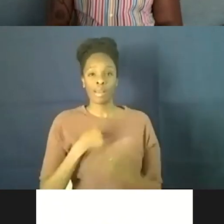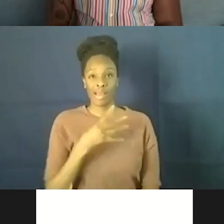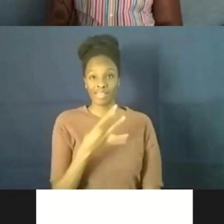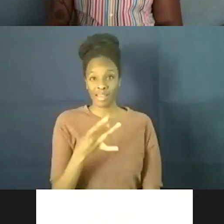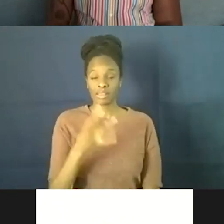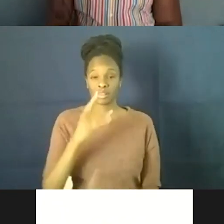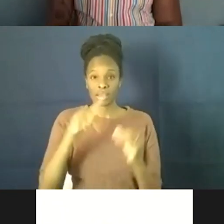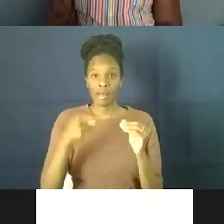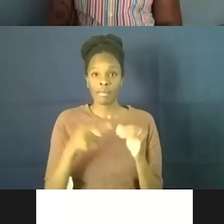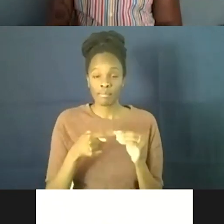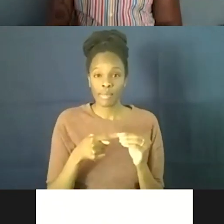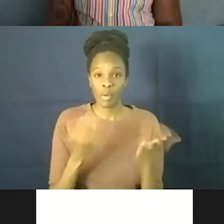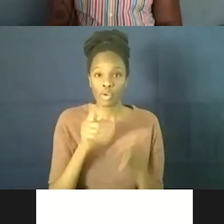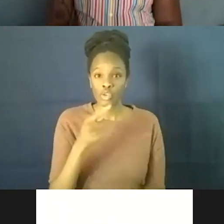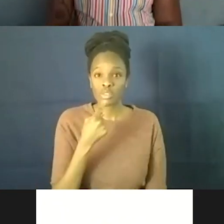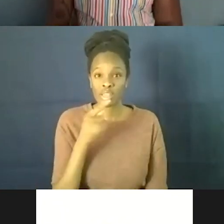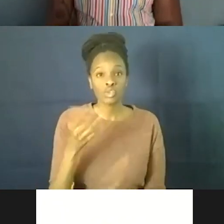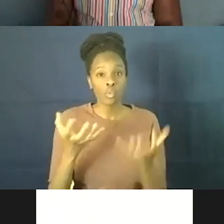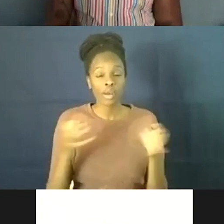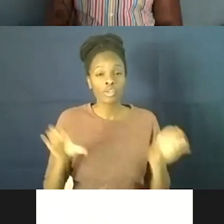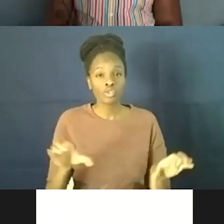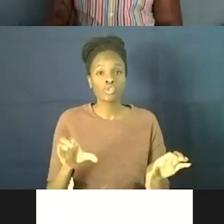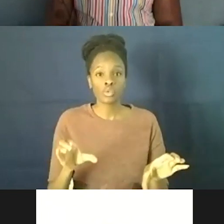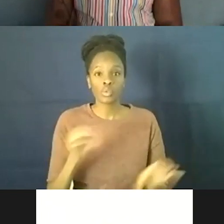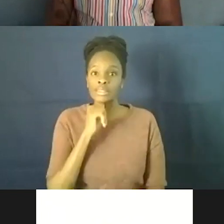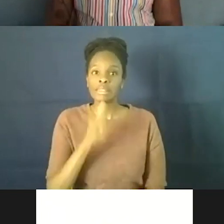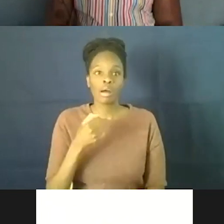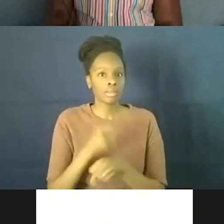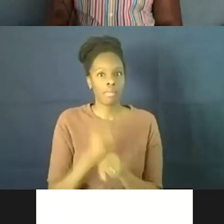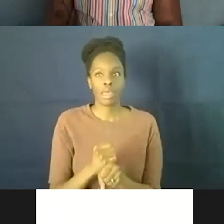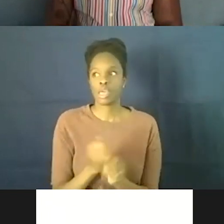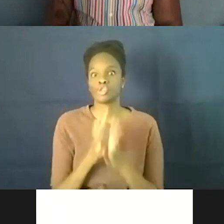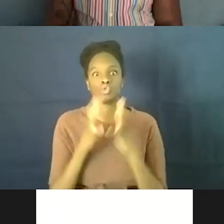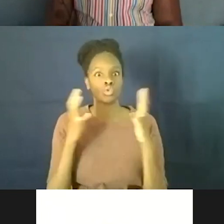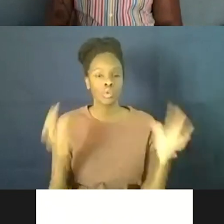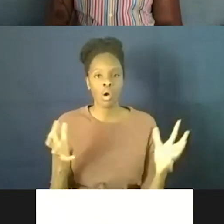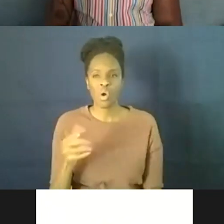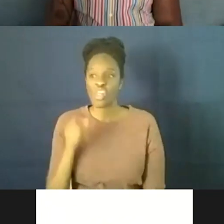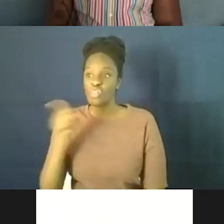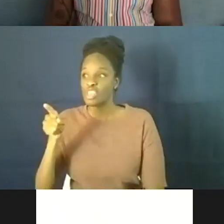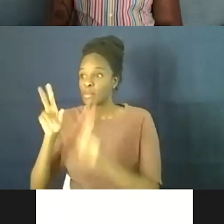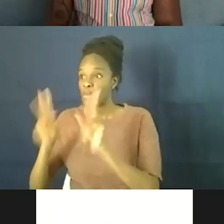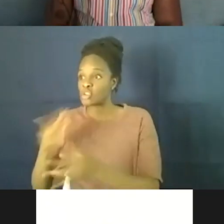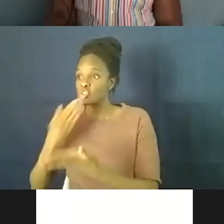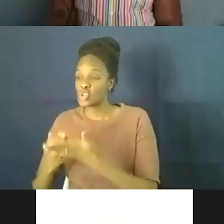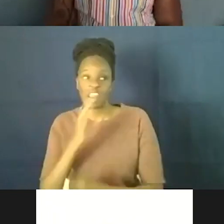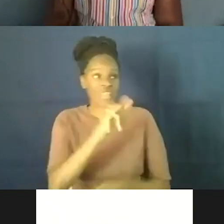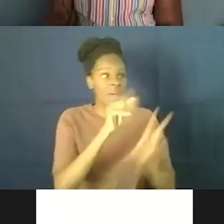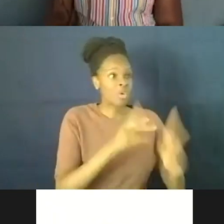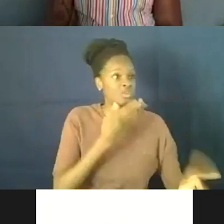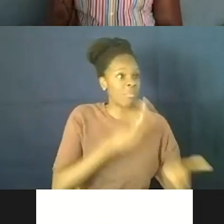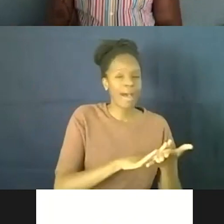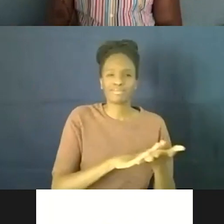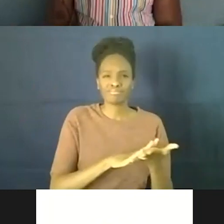about what you said you wanted to do was not to make it so, like, this person's good, that person's bad. You know what I'm saying? Like,